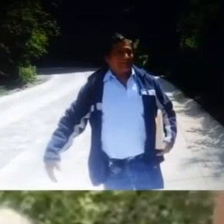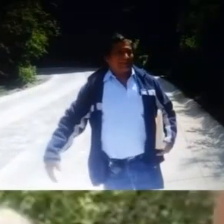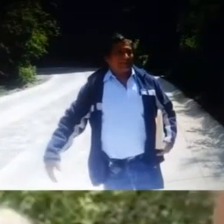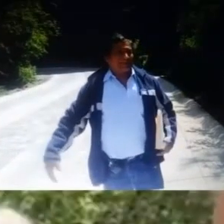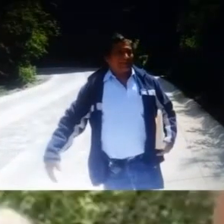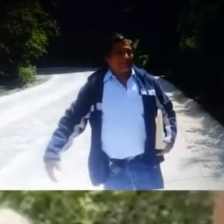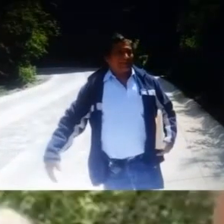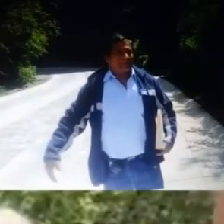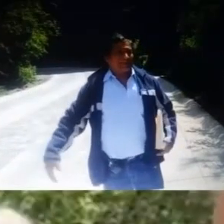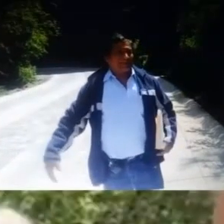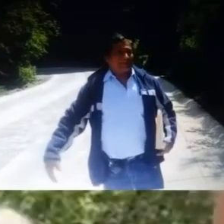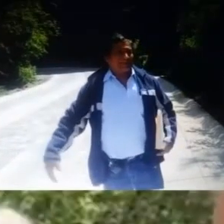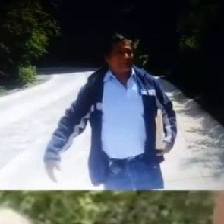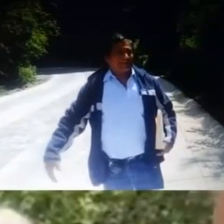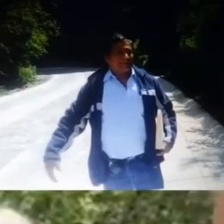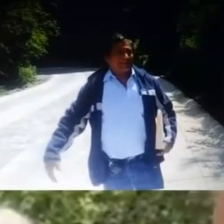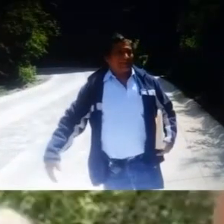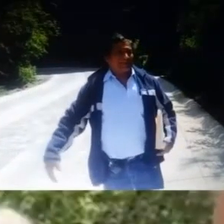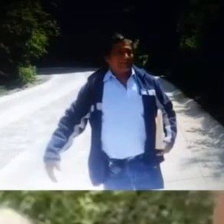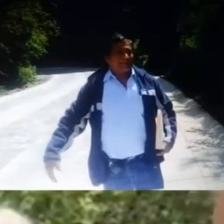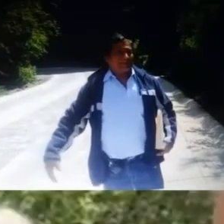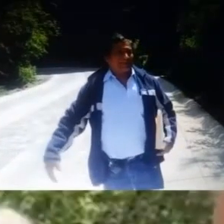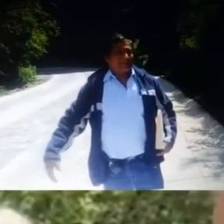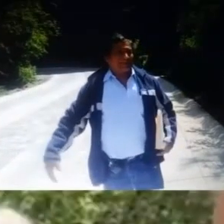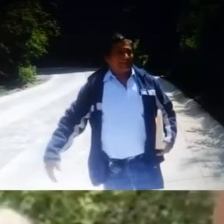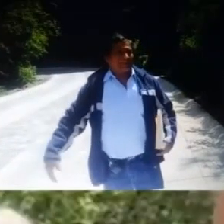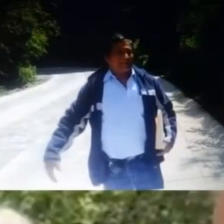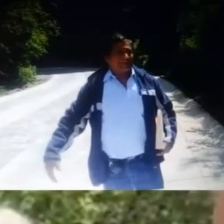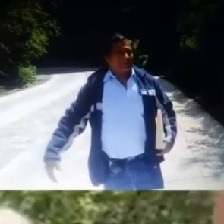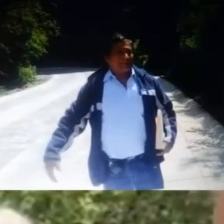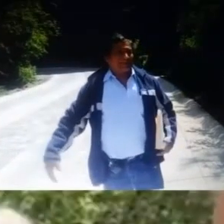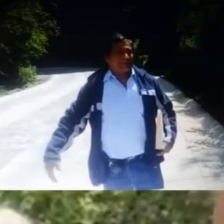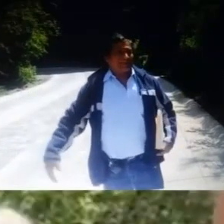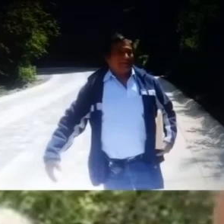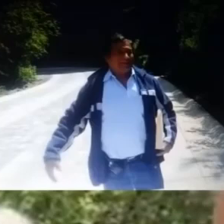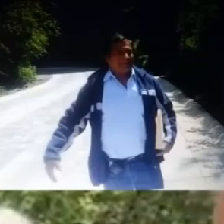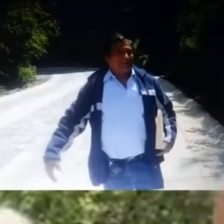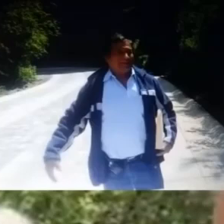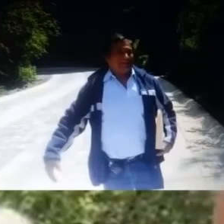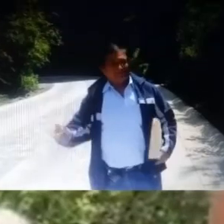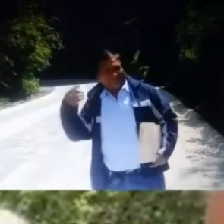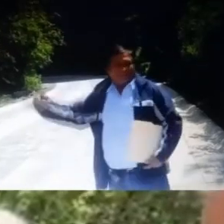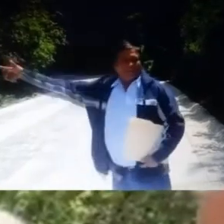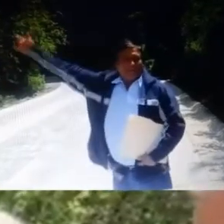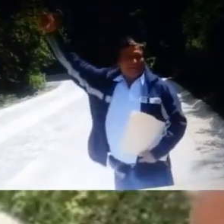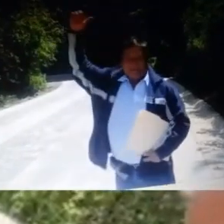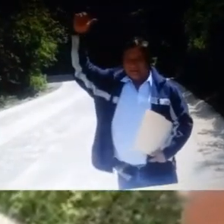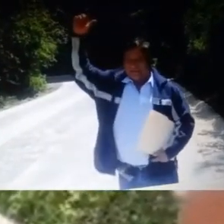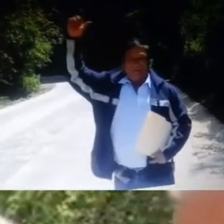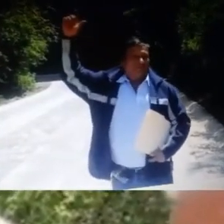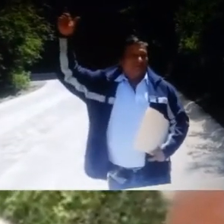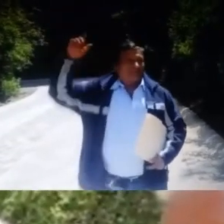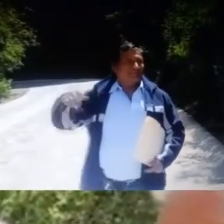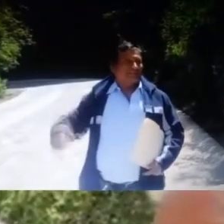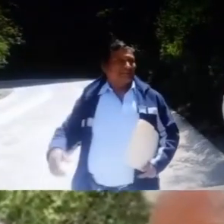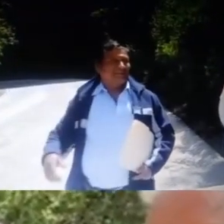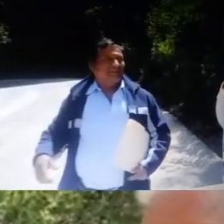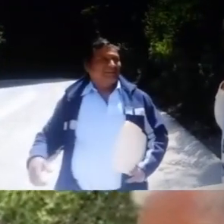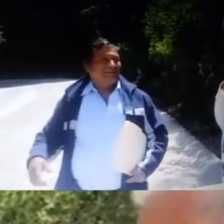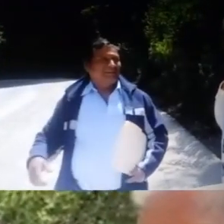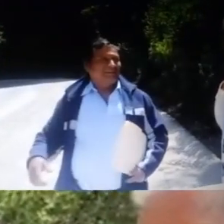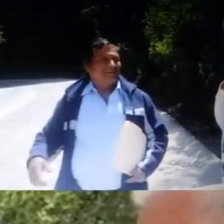carretera de And we've already done half the road. We've advanced to half the road already. digamos hasta kilómetro